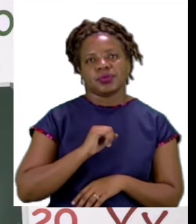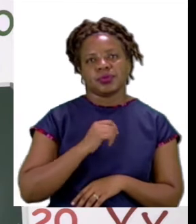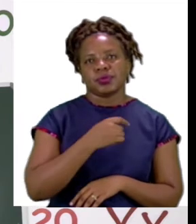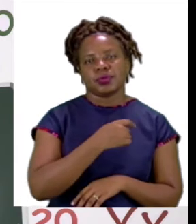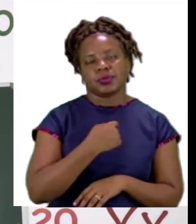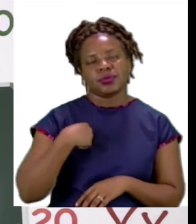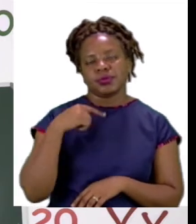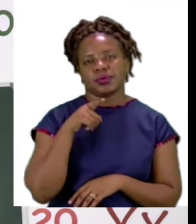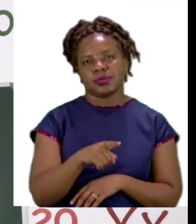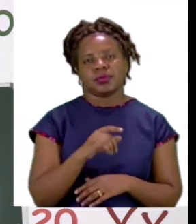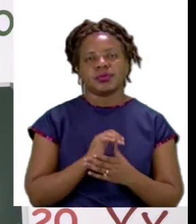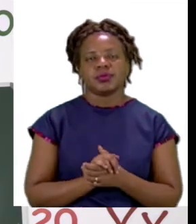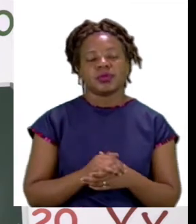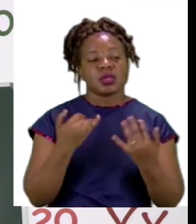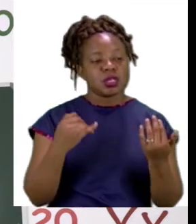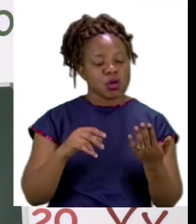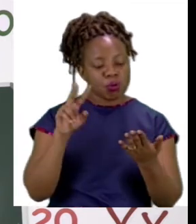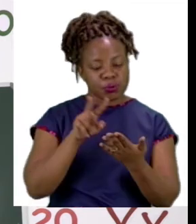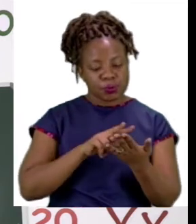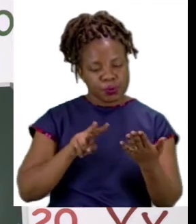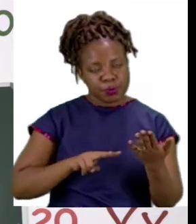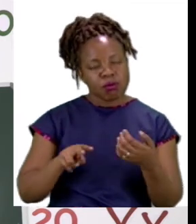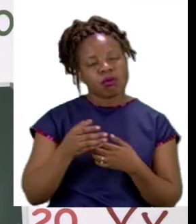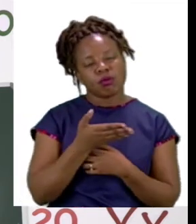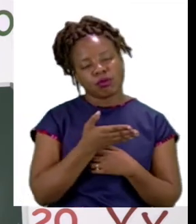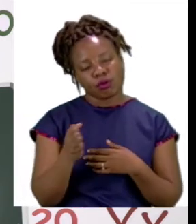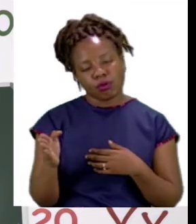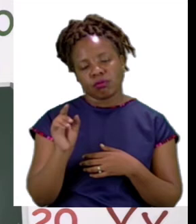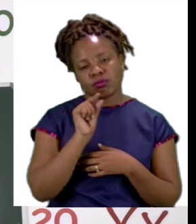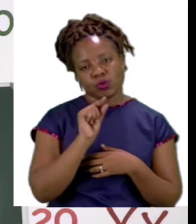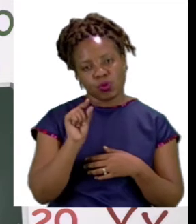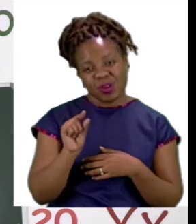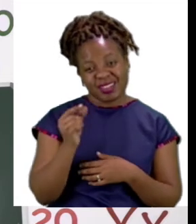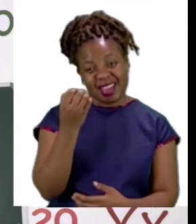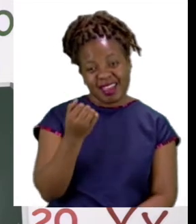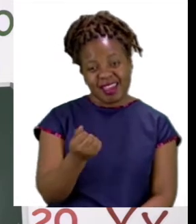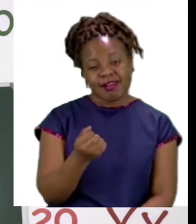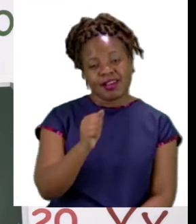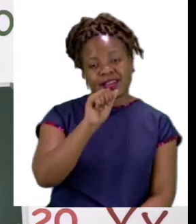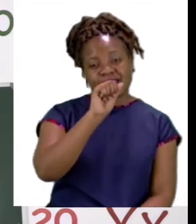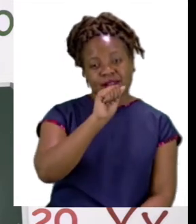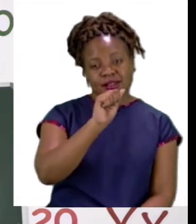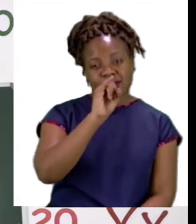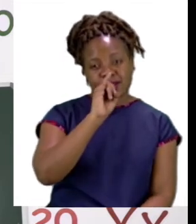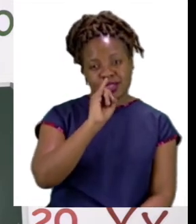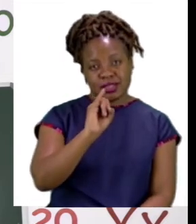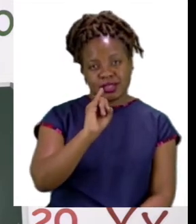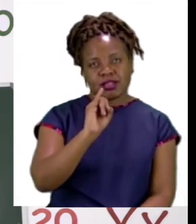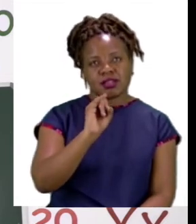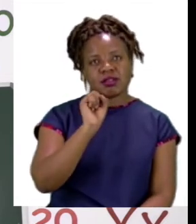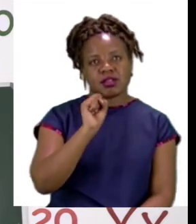to see all the words that have A in them. Now before we move on, I want